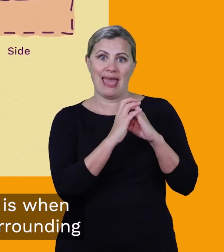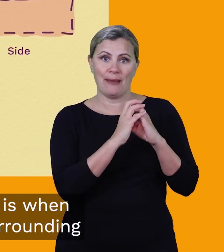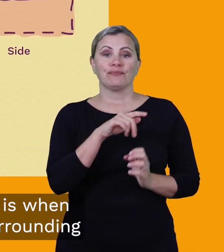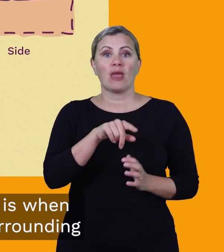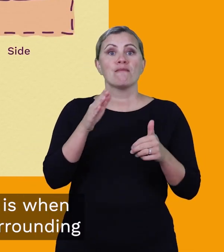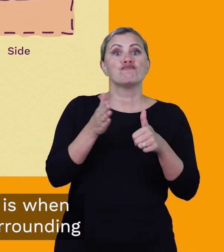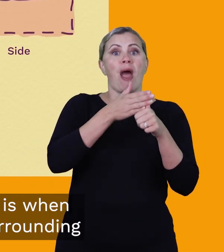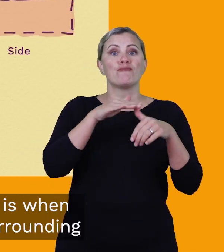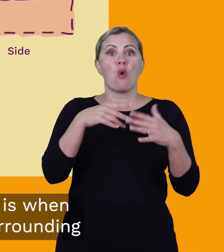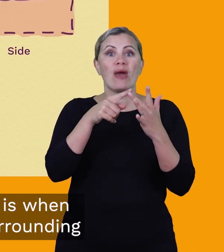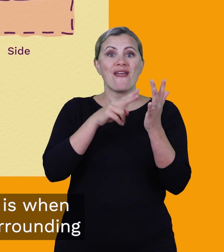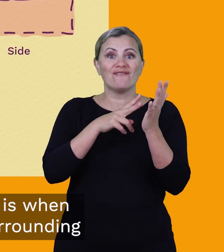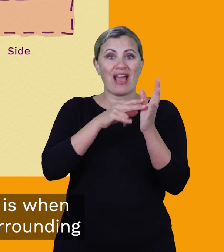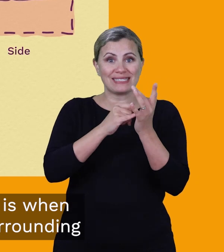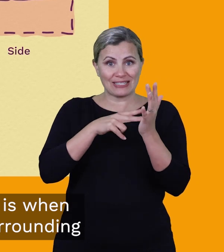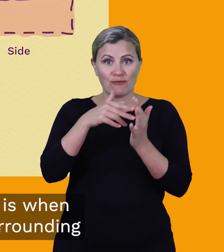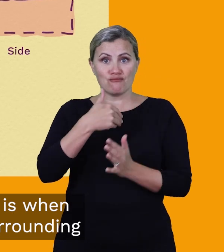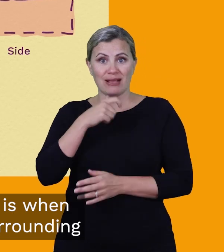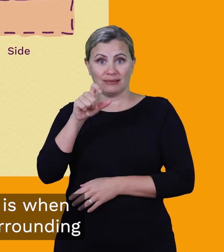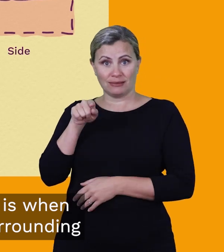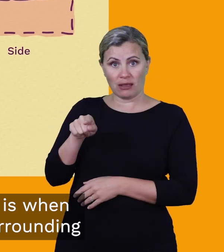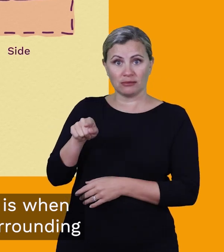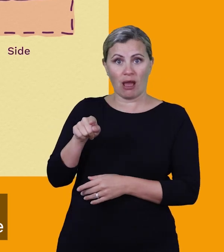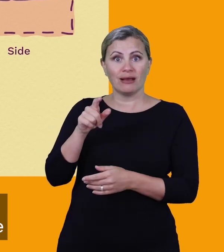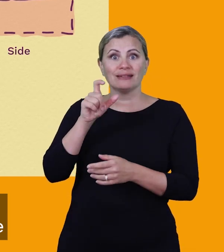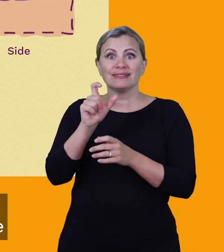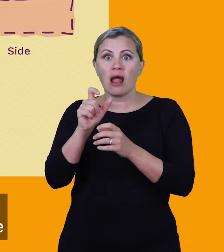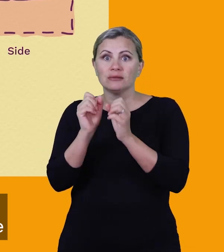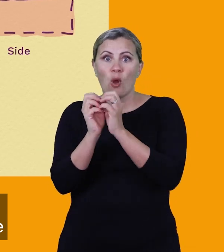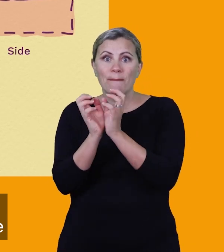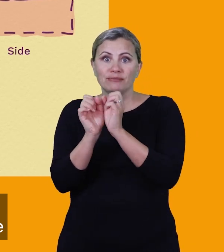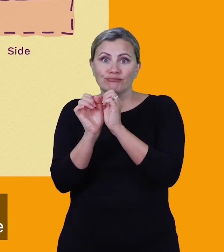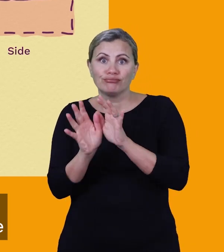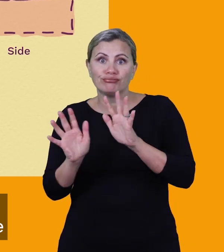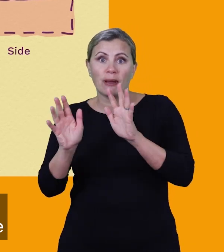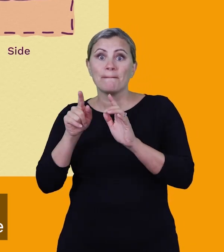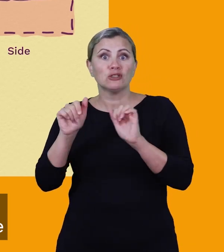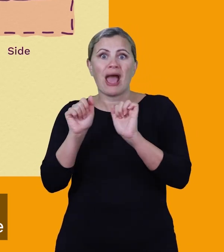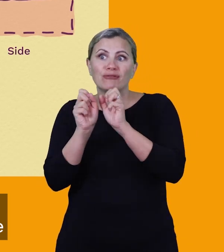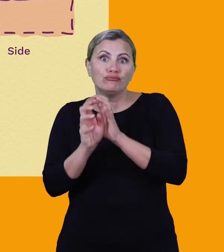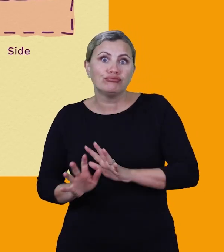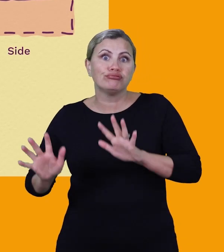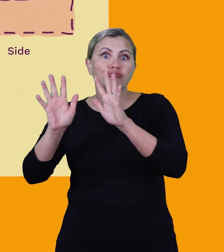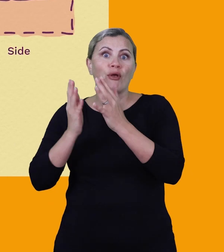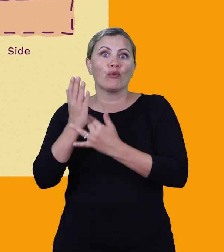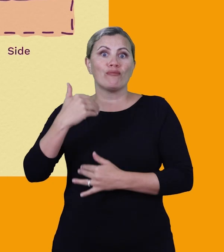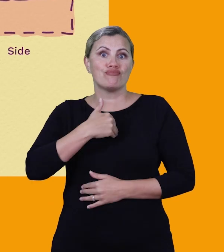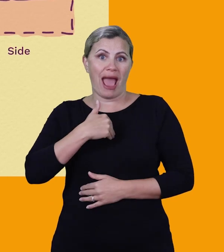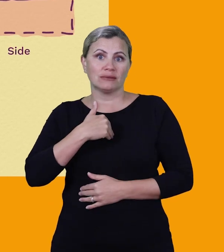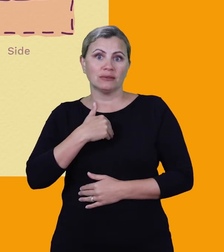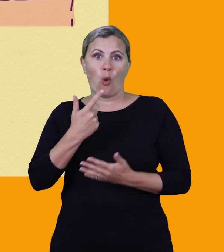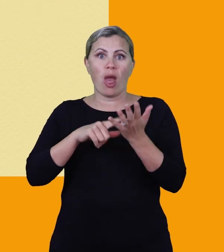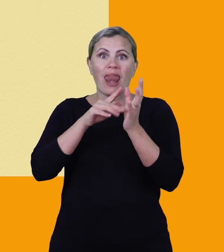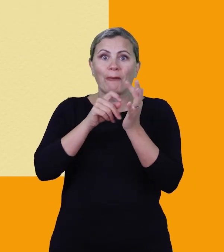Primary or invasive breast cancer is when cancer cells have spread to the surrounding breast tissue, but haven't spread beyond the breast or the lymph nodes under